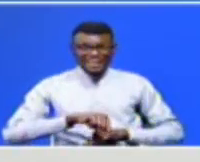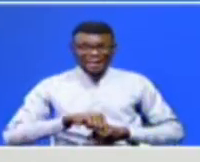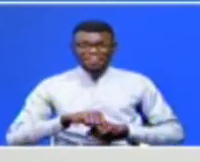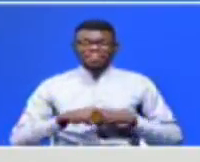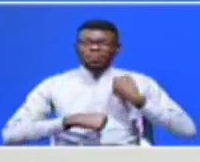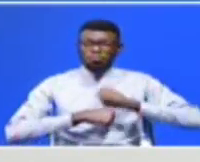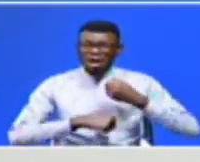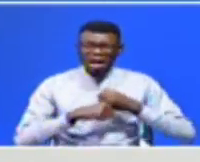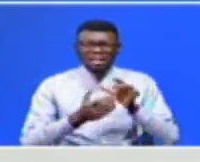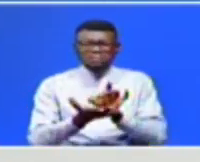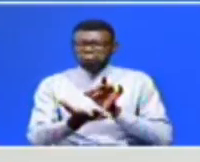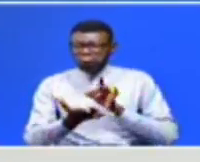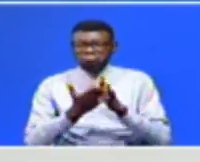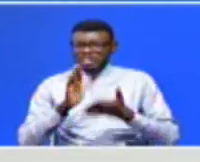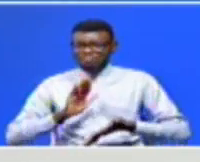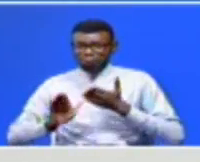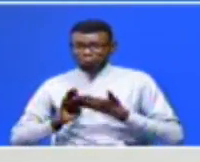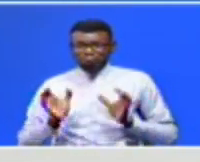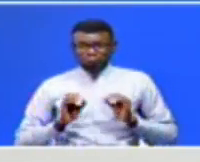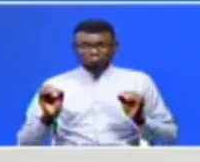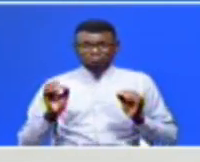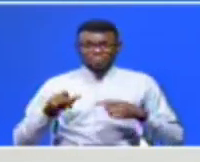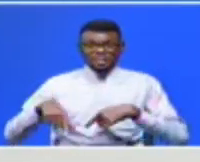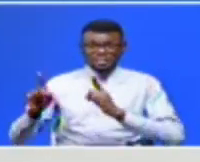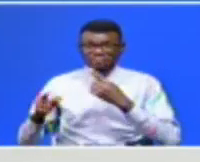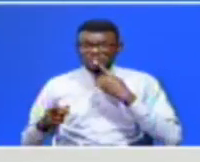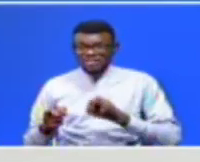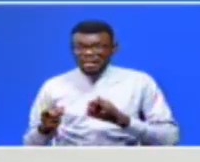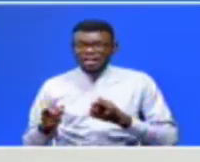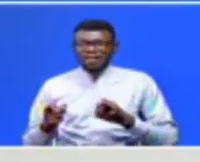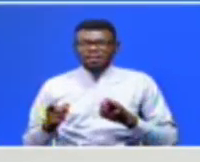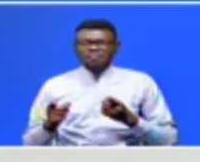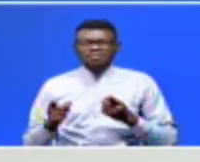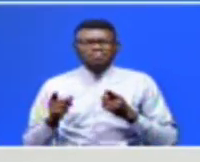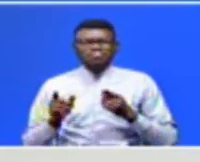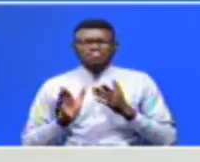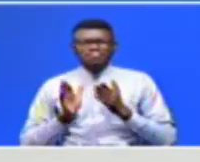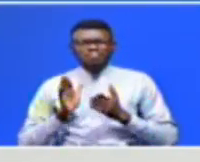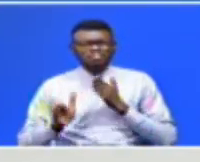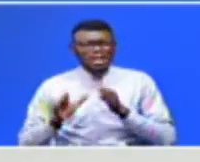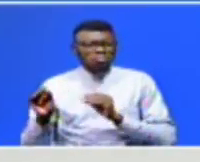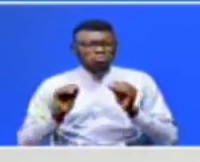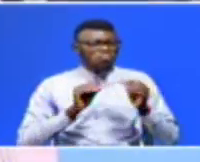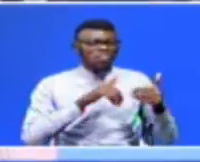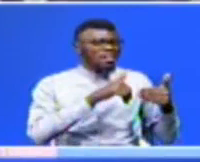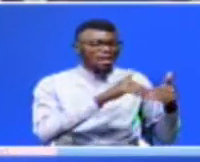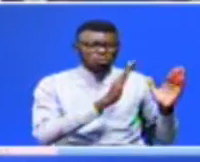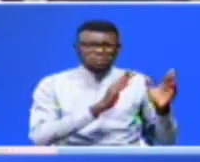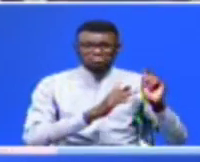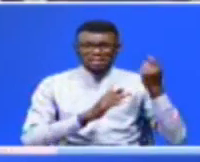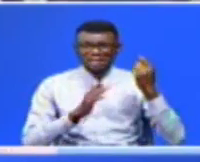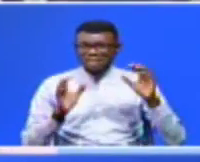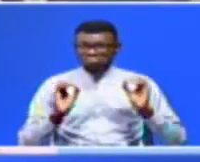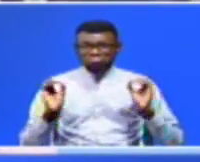kalamu. Kocha huyo pia amesema kwamba hana mipango ya kuhama kutoka Kenya hivi karibuni. It's a very